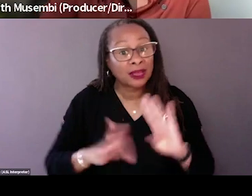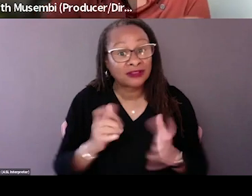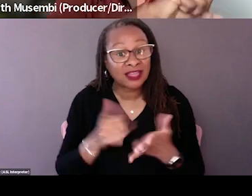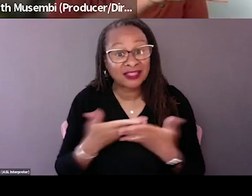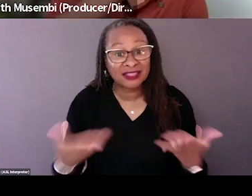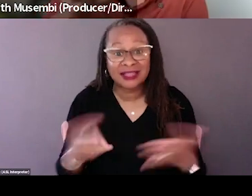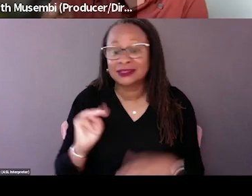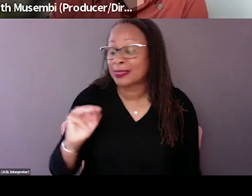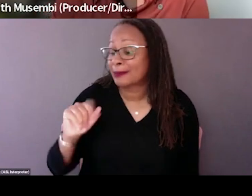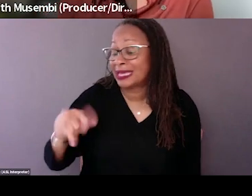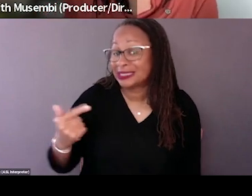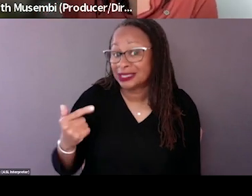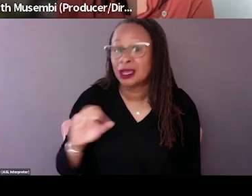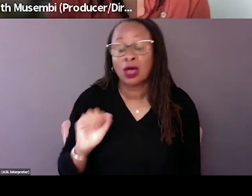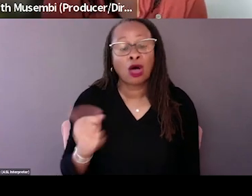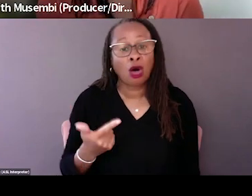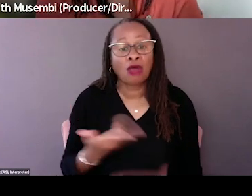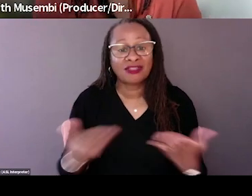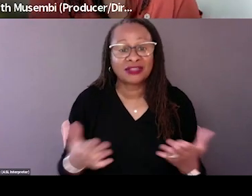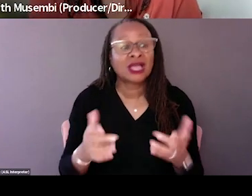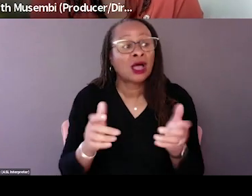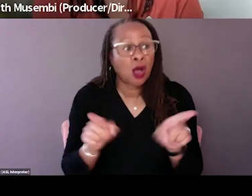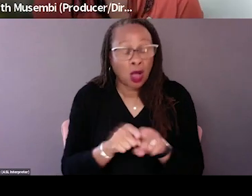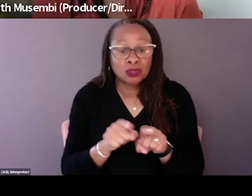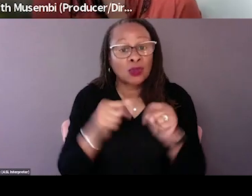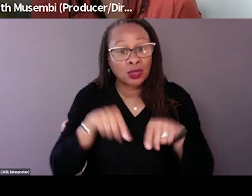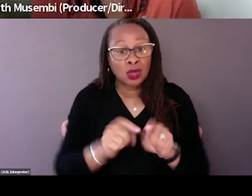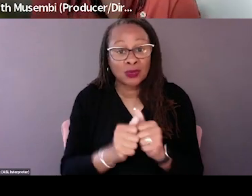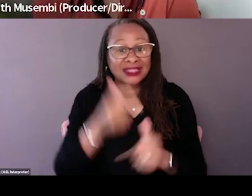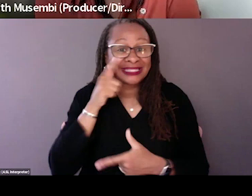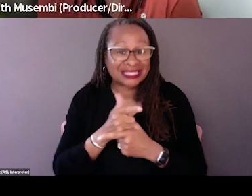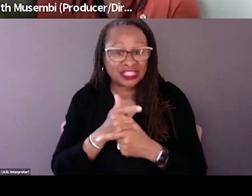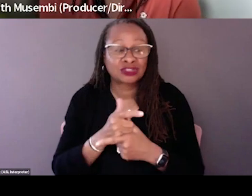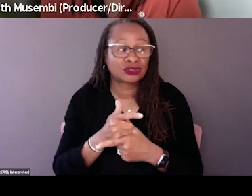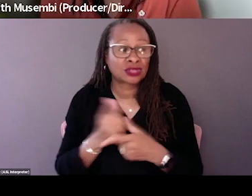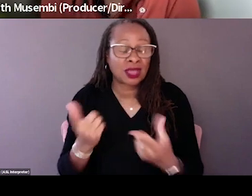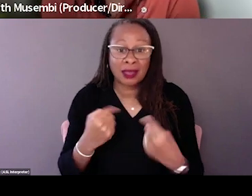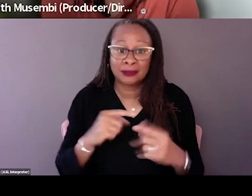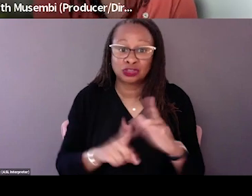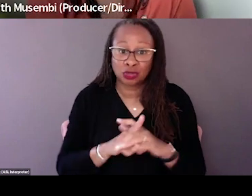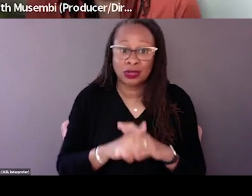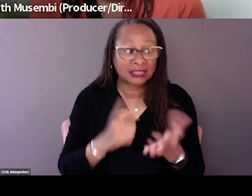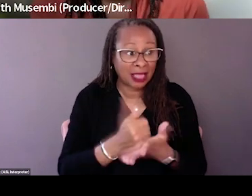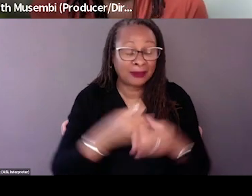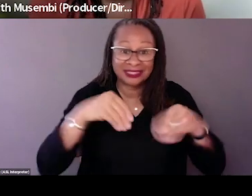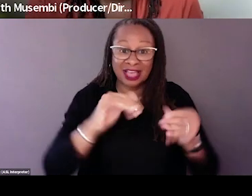of that, along with the sisters coming in and helping sell that reality to him. Yeah,